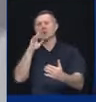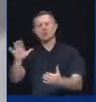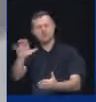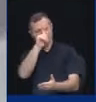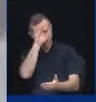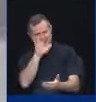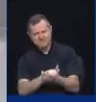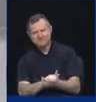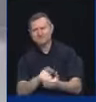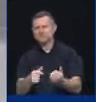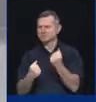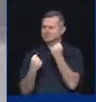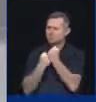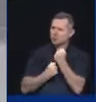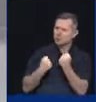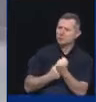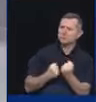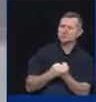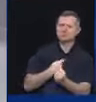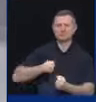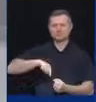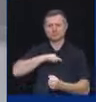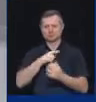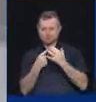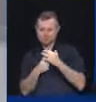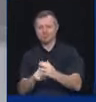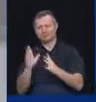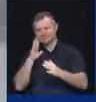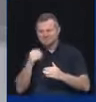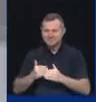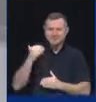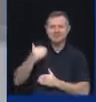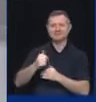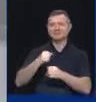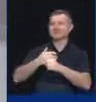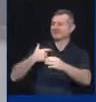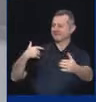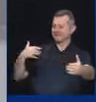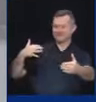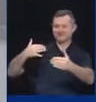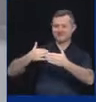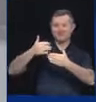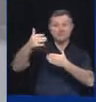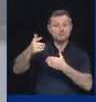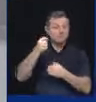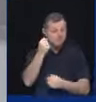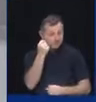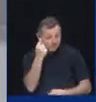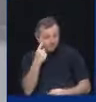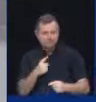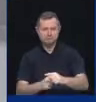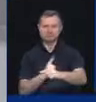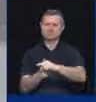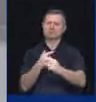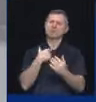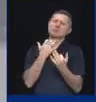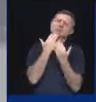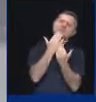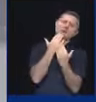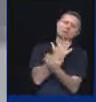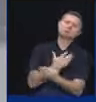we move into the next decade. And I have to particularly thank our extraordinary leadership